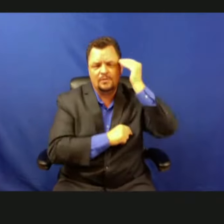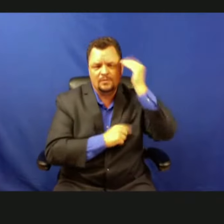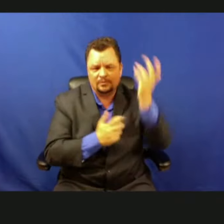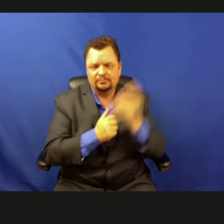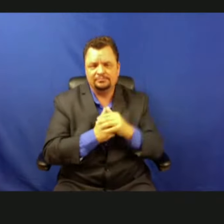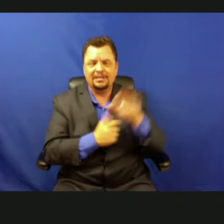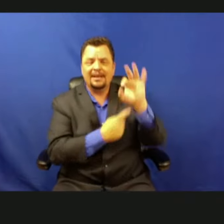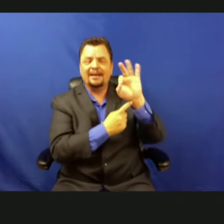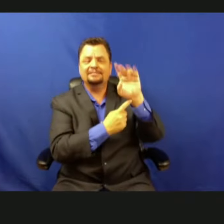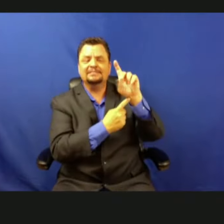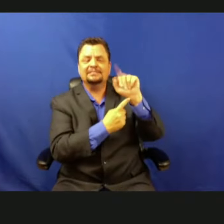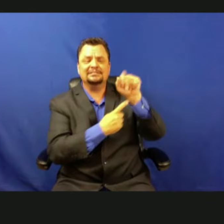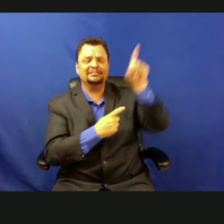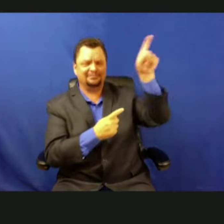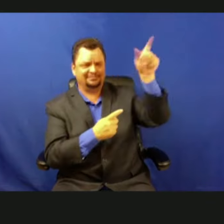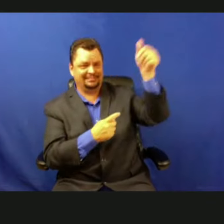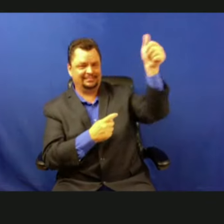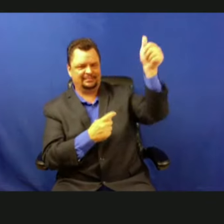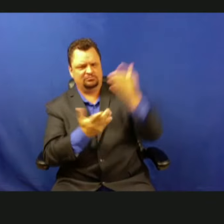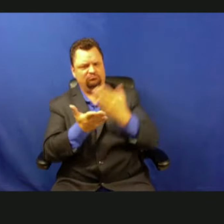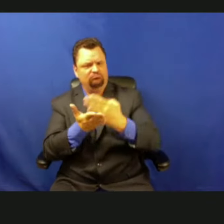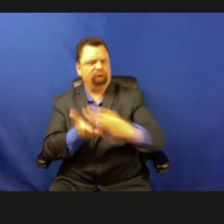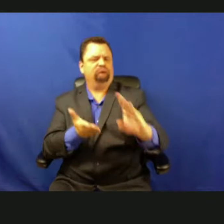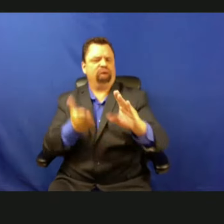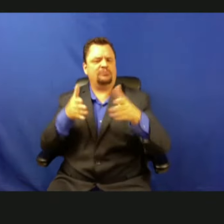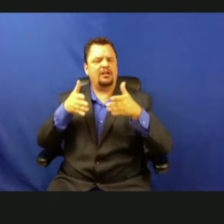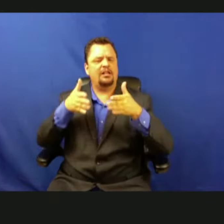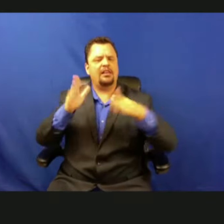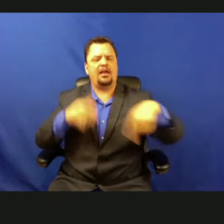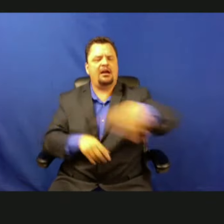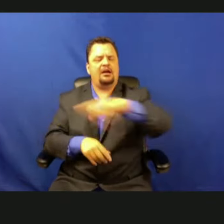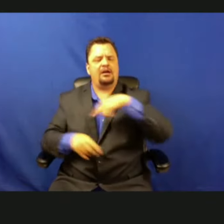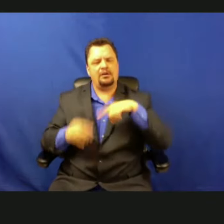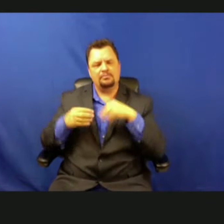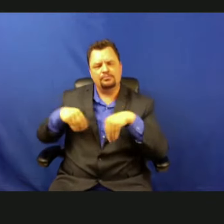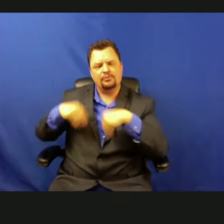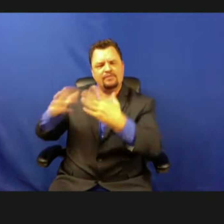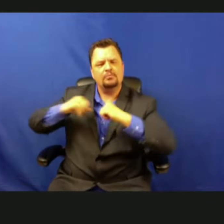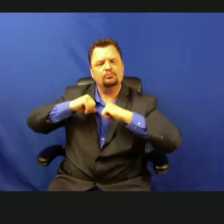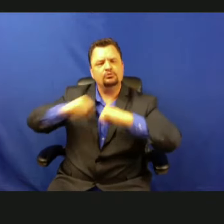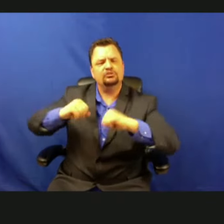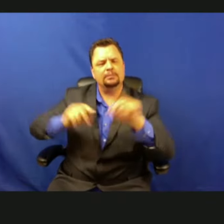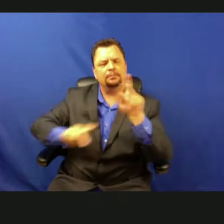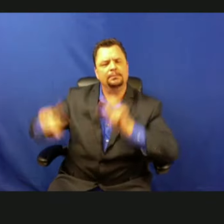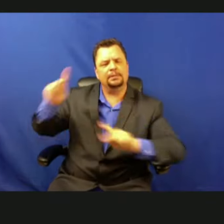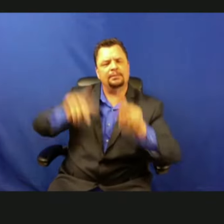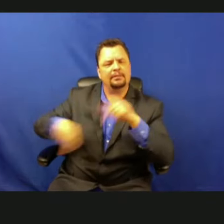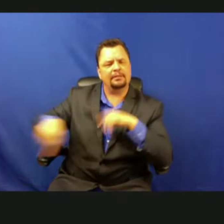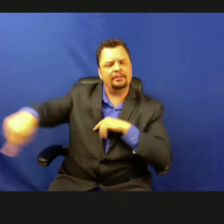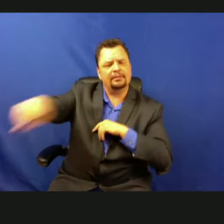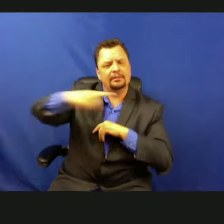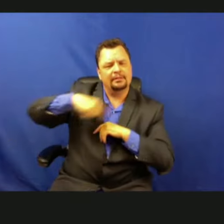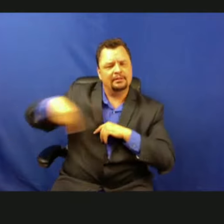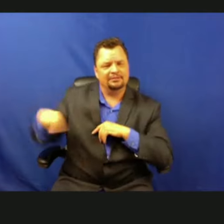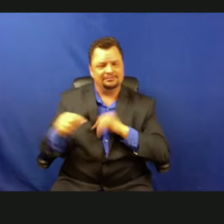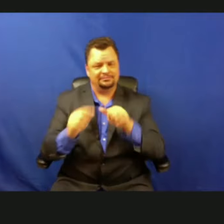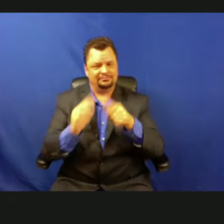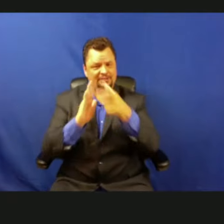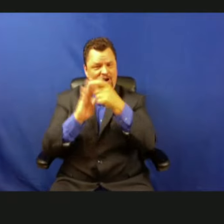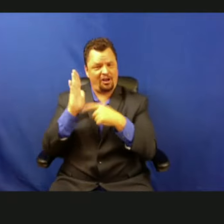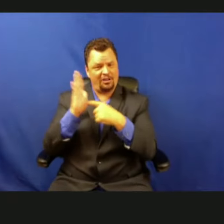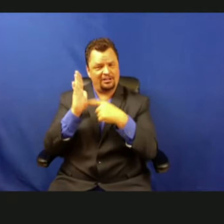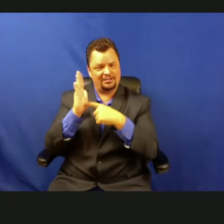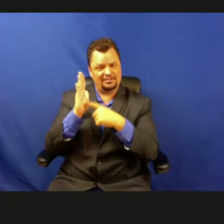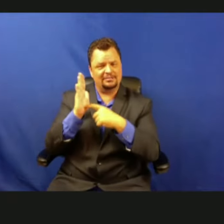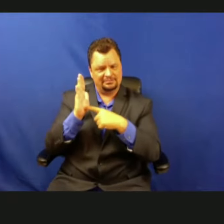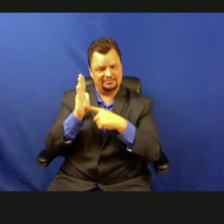proceed with protecting more Coloradans. Again, the Lancet article shows at the population level that the two courses of the